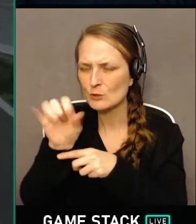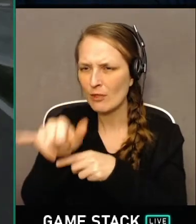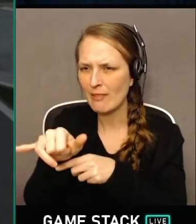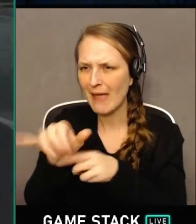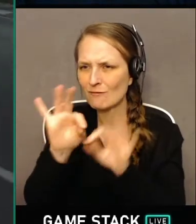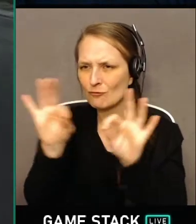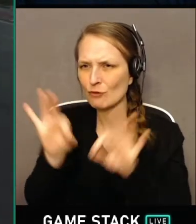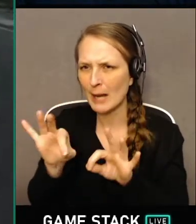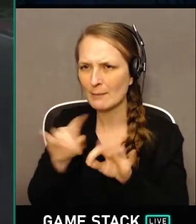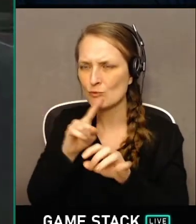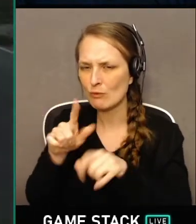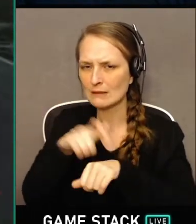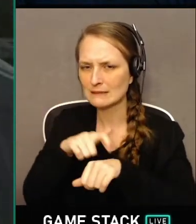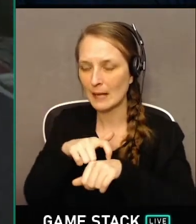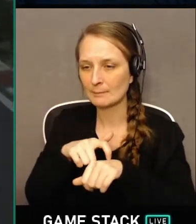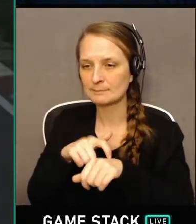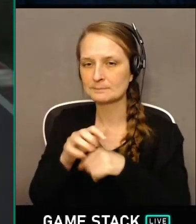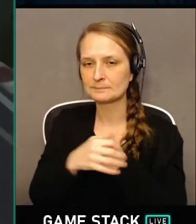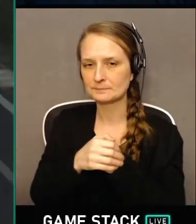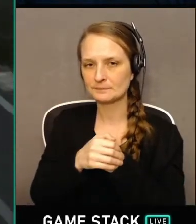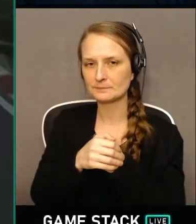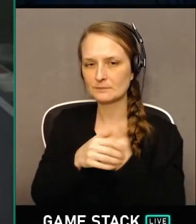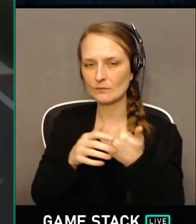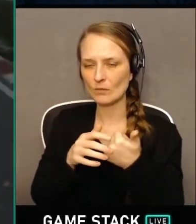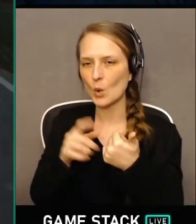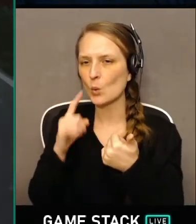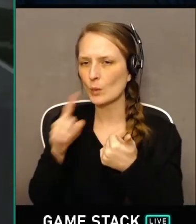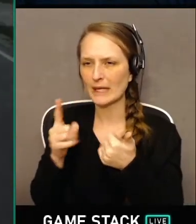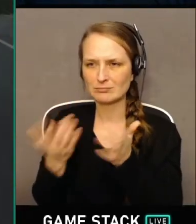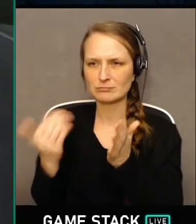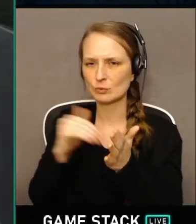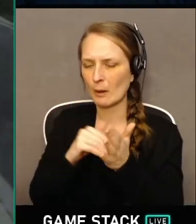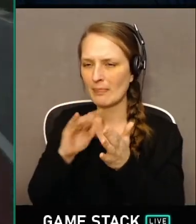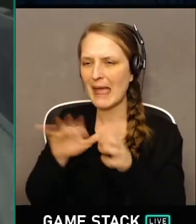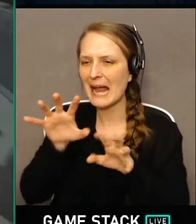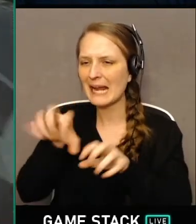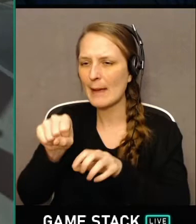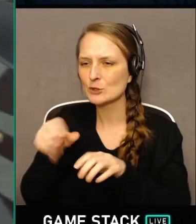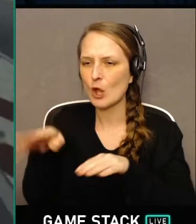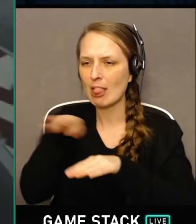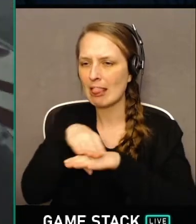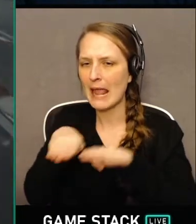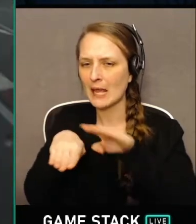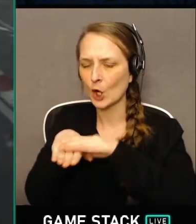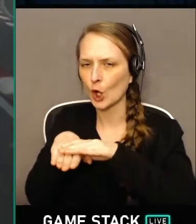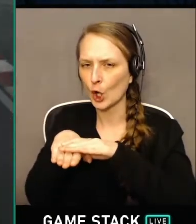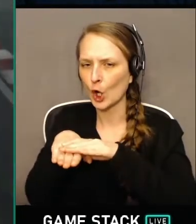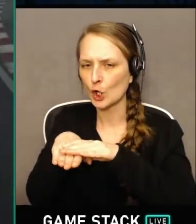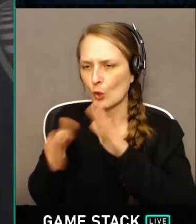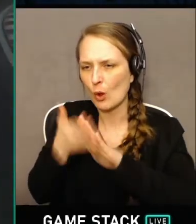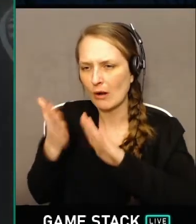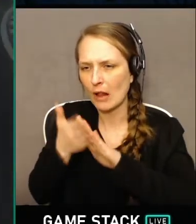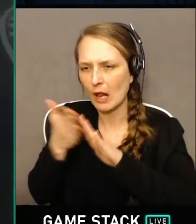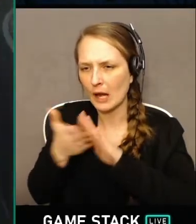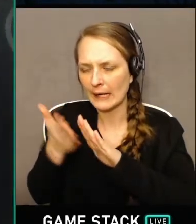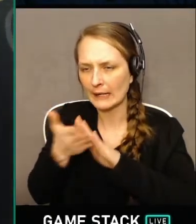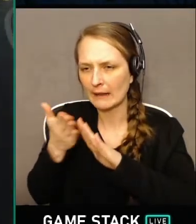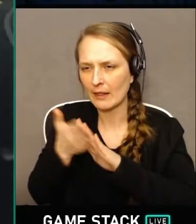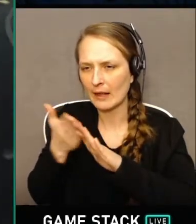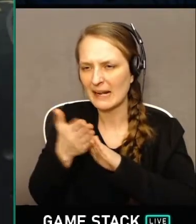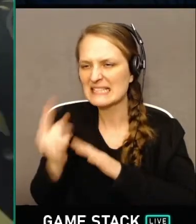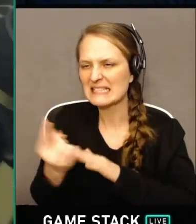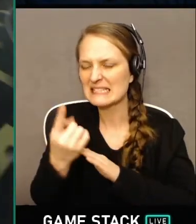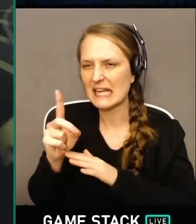To adjust this feedback, we completely rewrote the capture layer so AAA games previously running at a single-digit FPS with